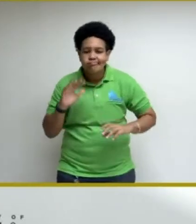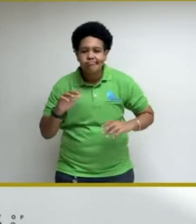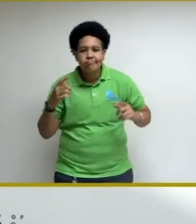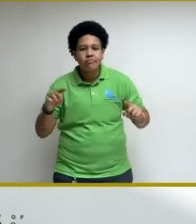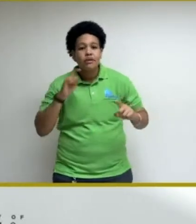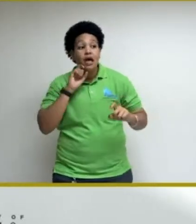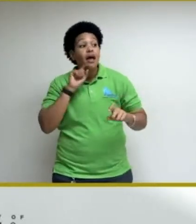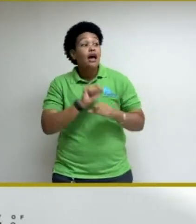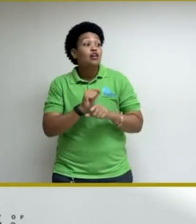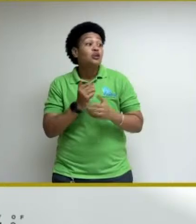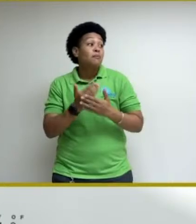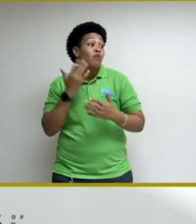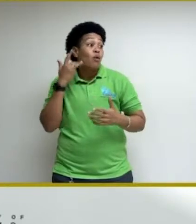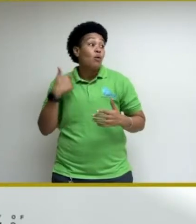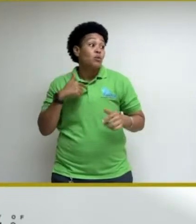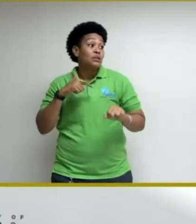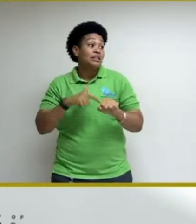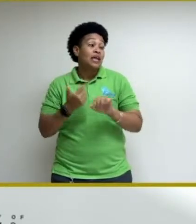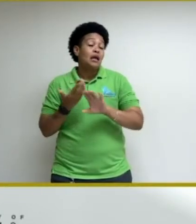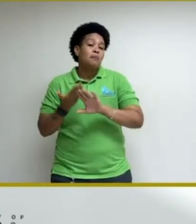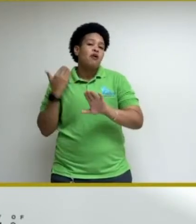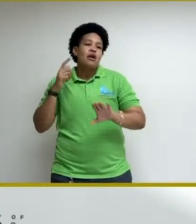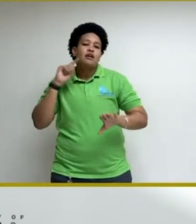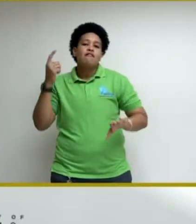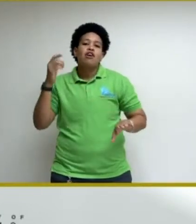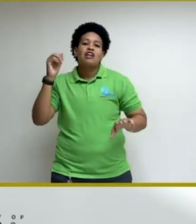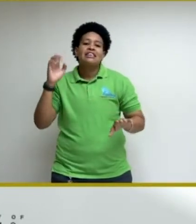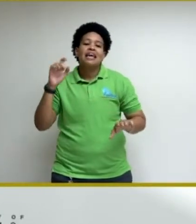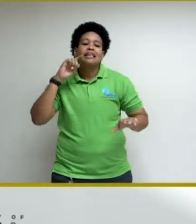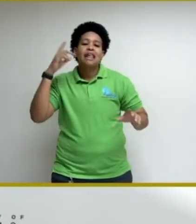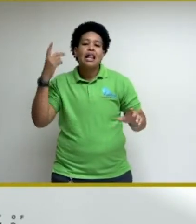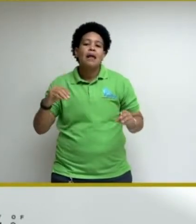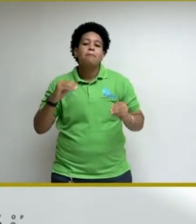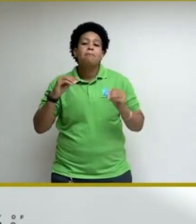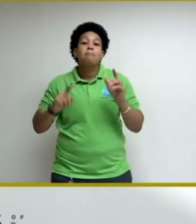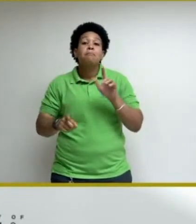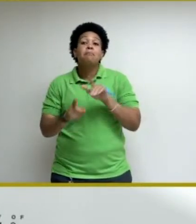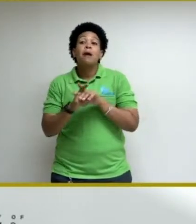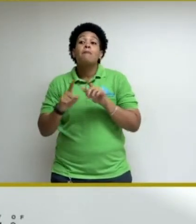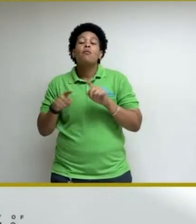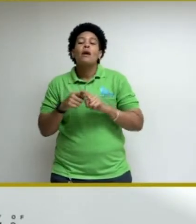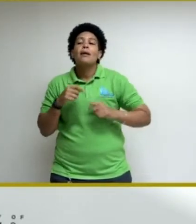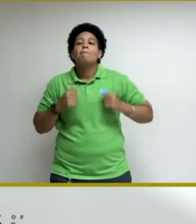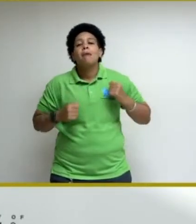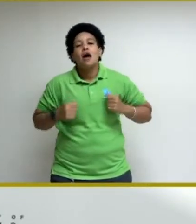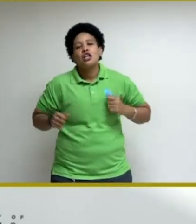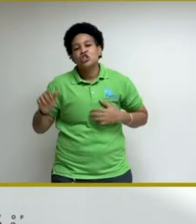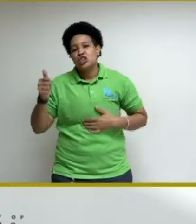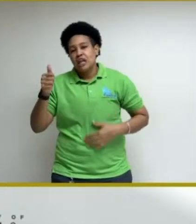Actually before, because we started prior to the first case arriving on March 10th.